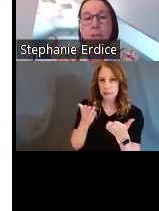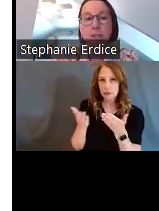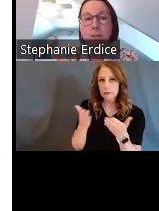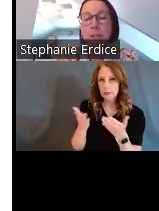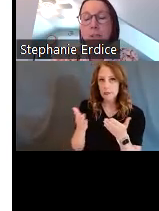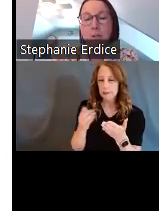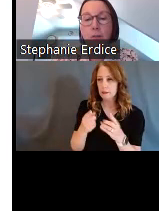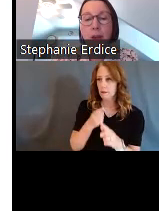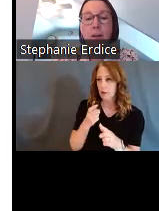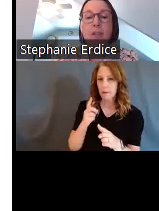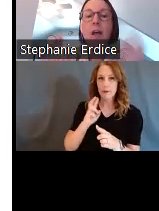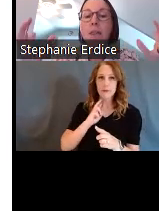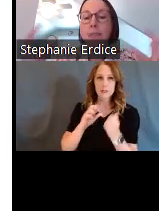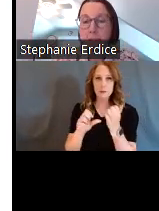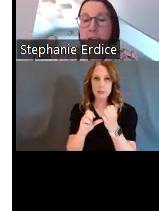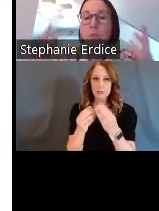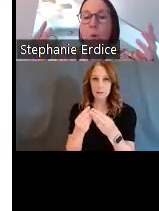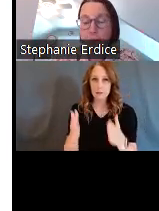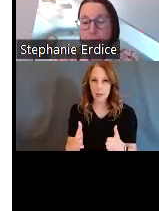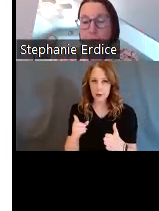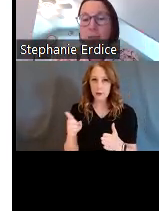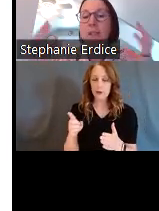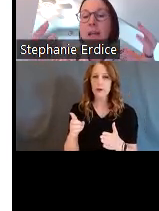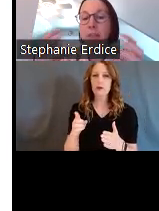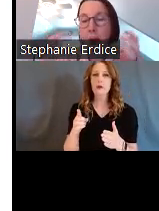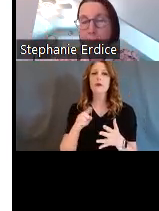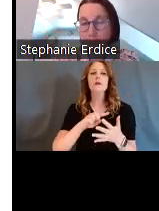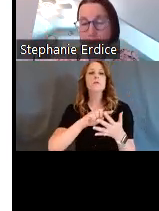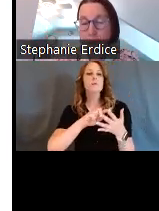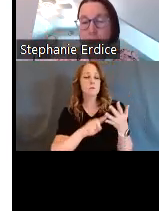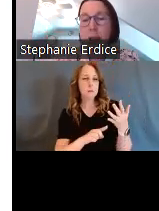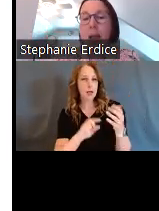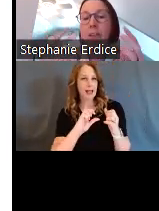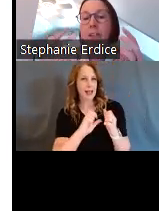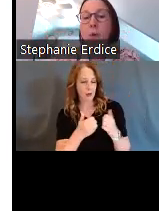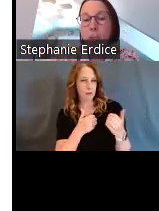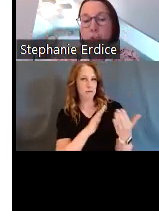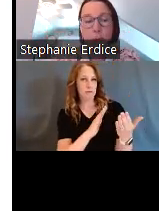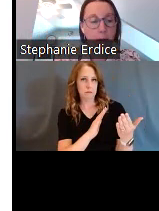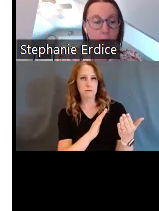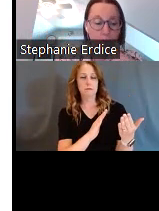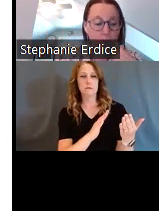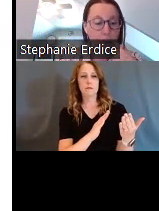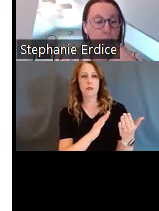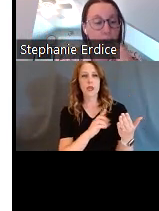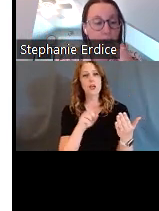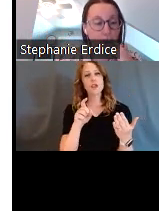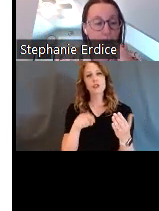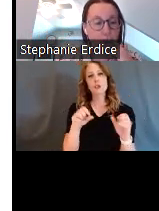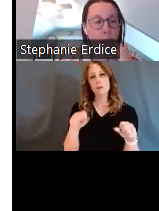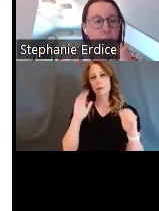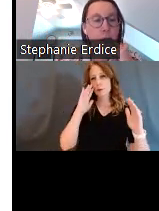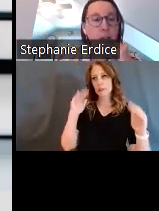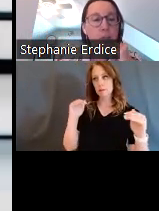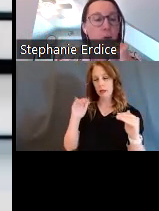of these victim assistance providers, this is how they operate. And this is what you should be able to expect